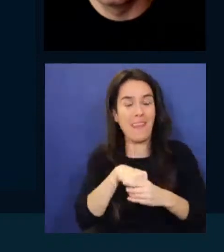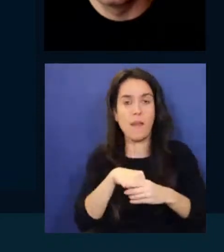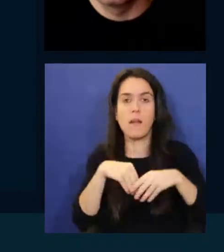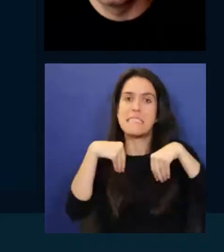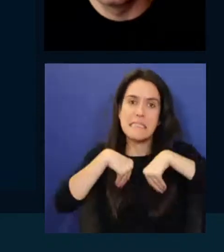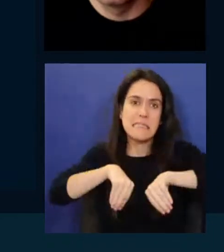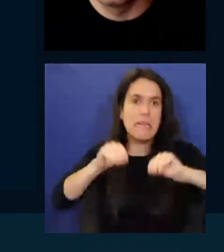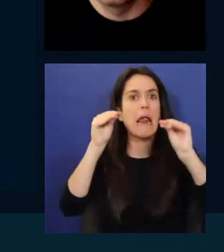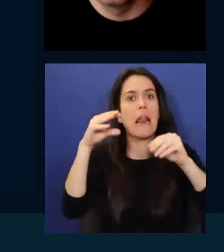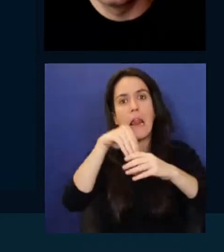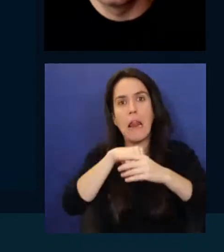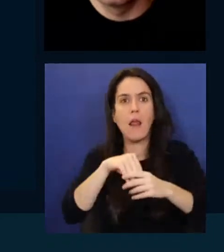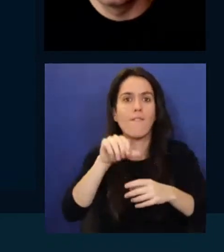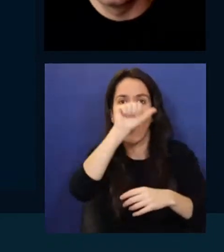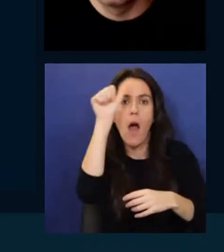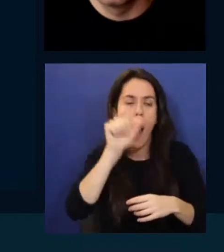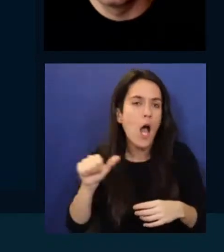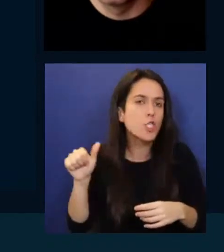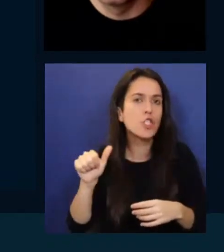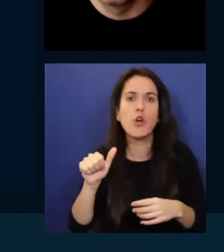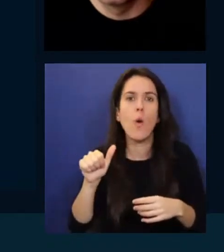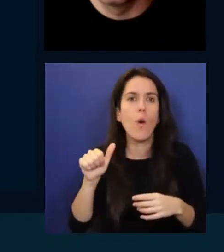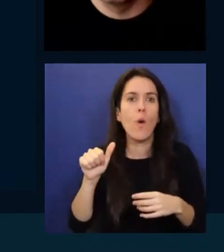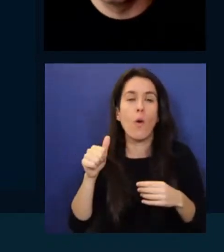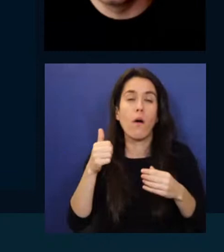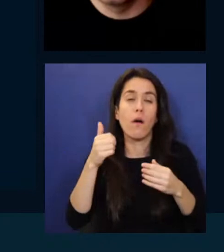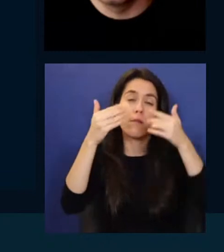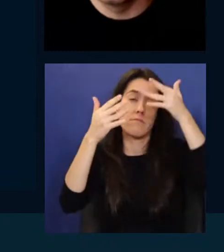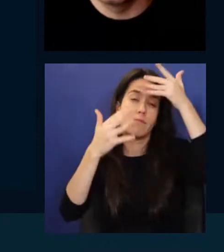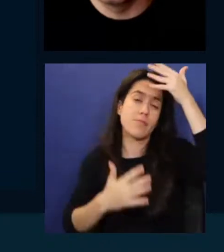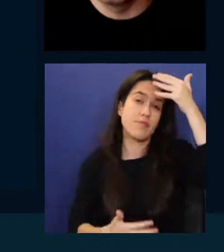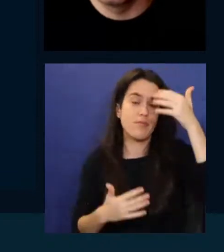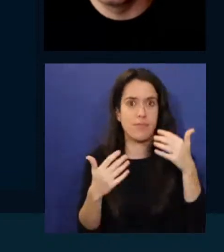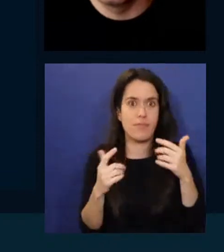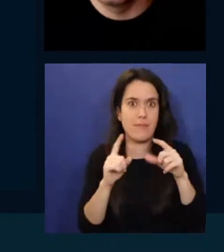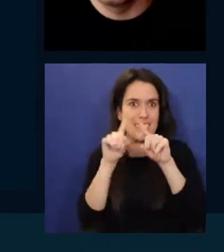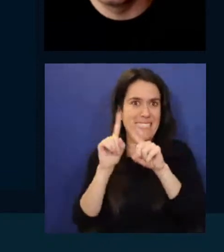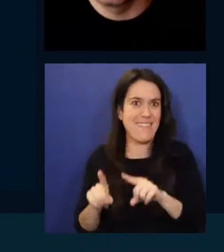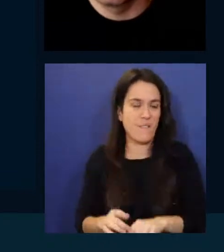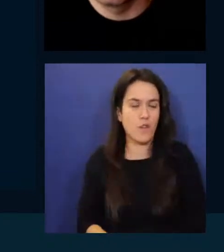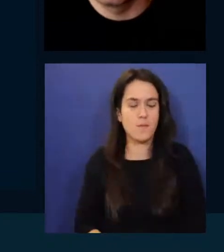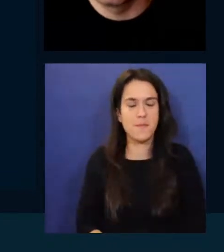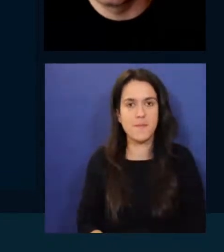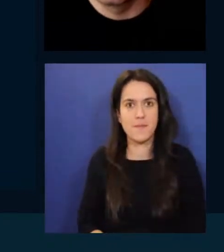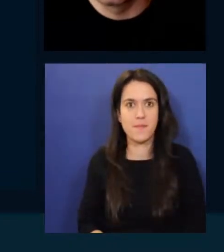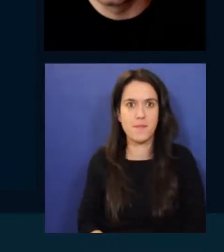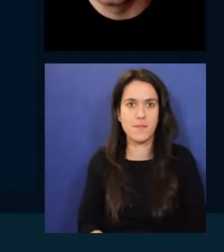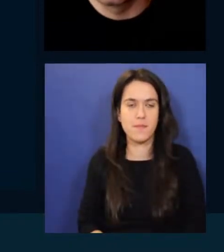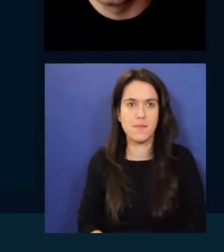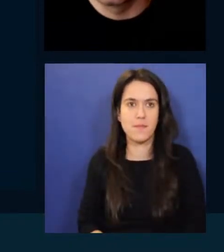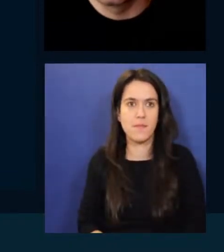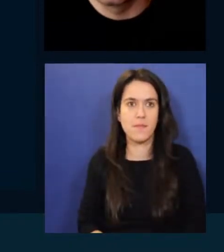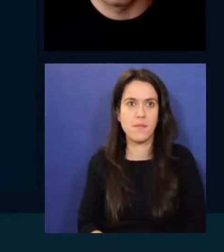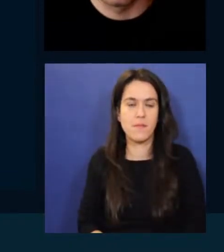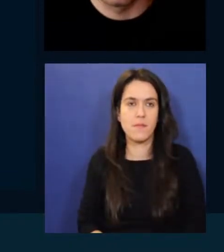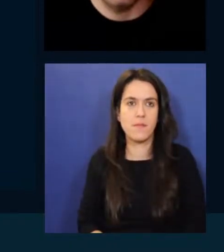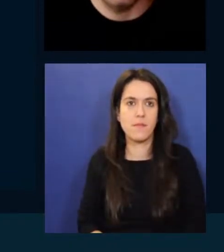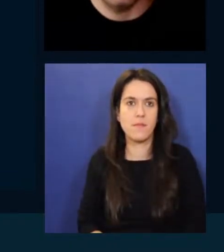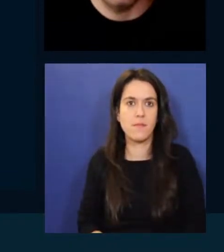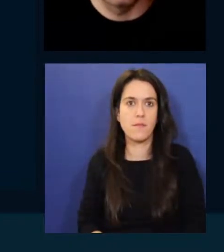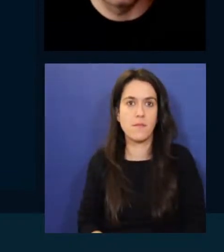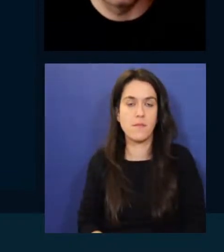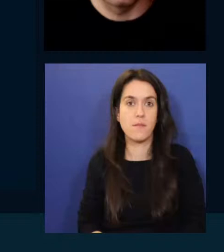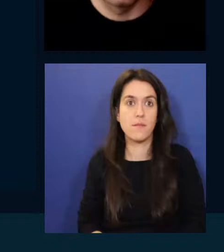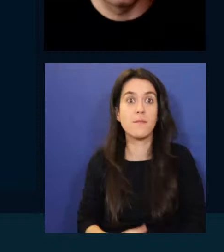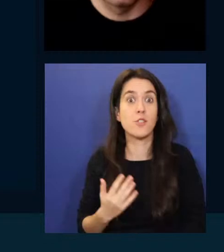Data Lake Storage and inventory data from Azure SQL Database. Lisa specifies